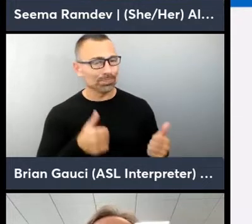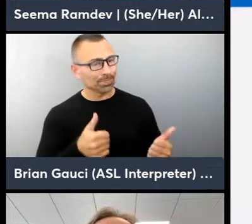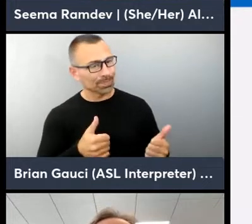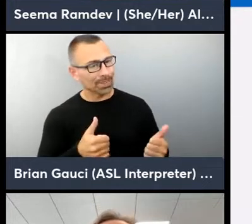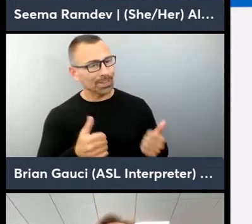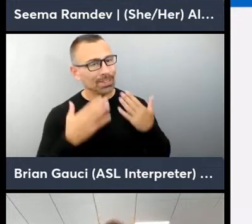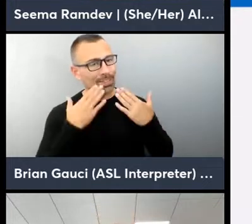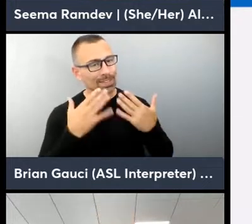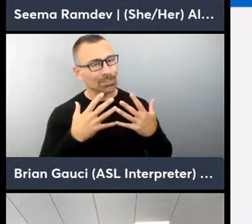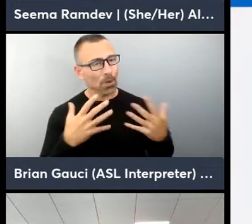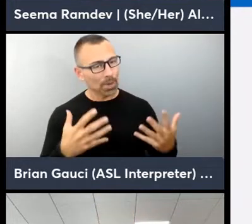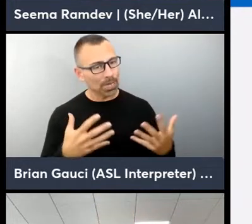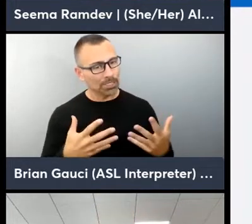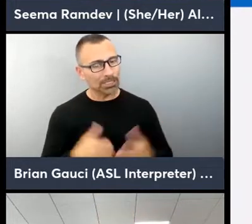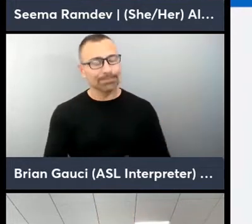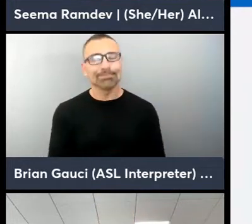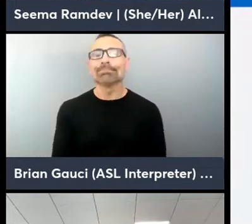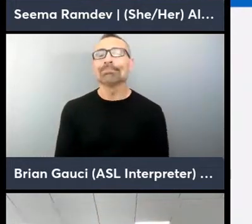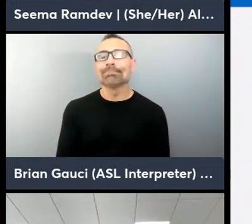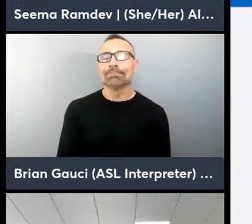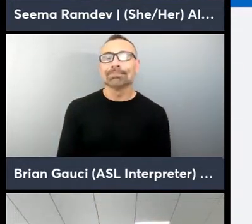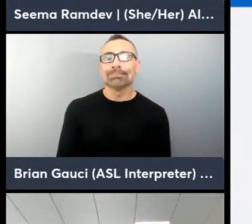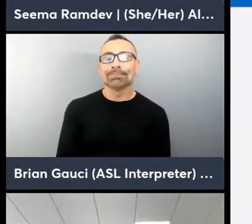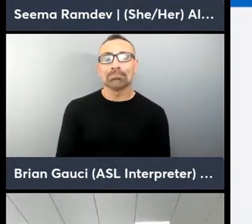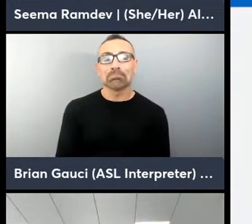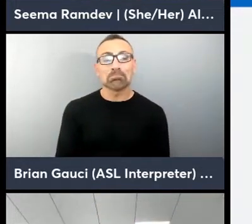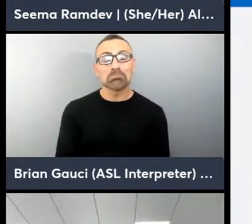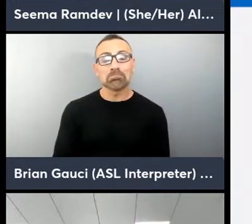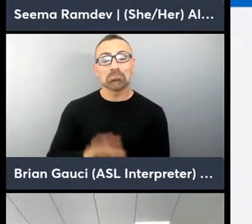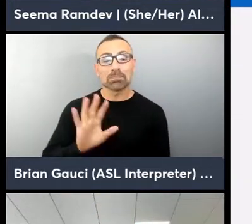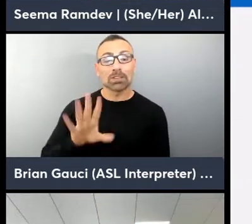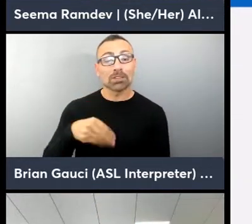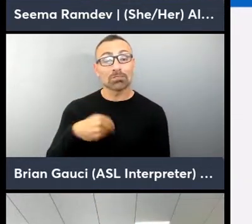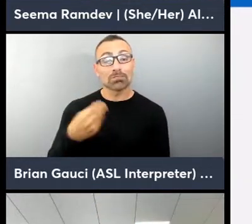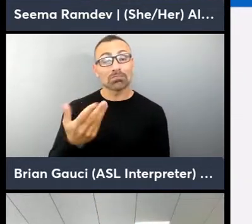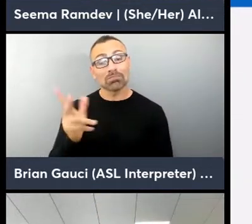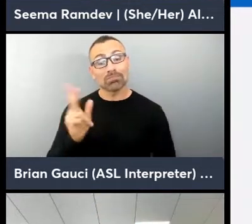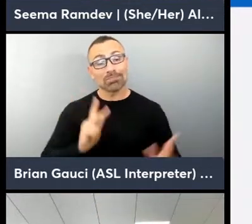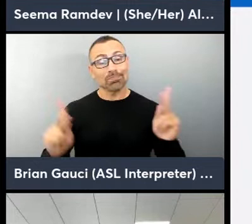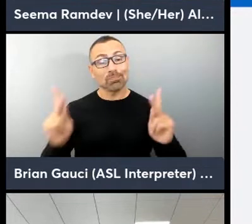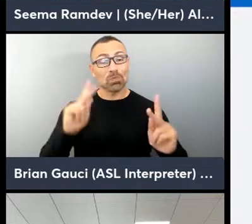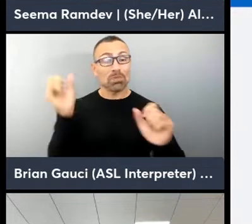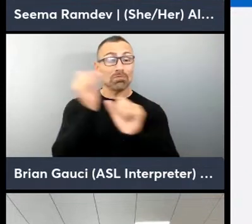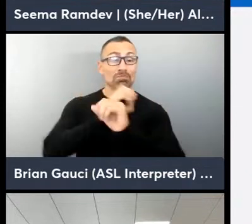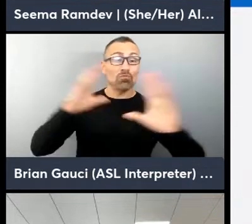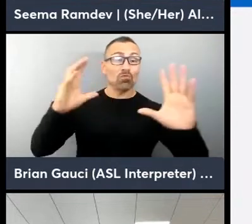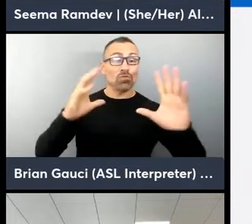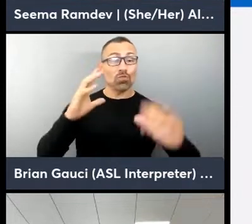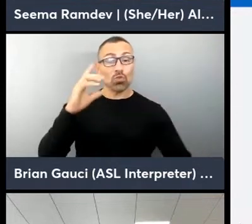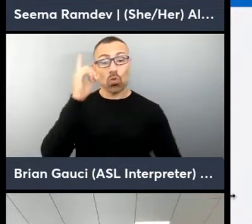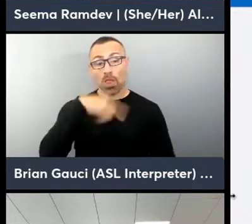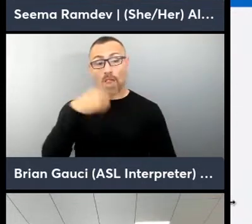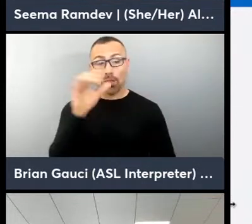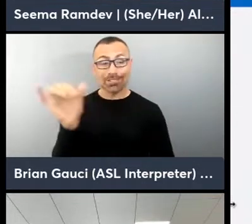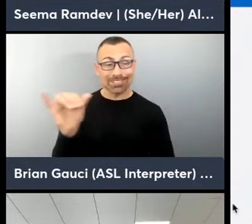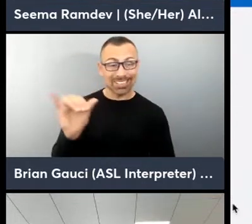much. So just to give people a kind of a visual of how it works around Feature